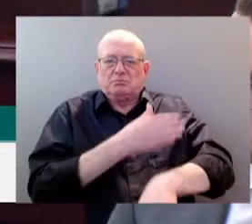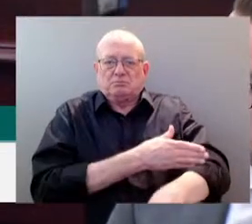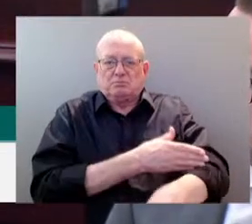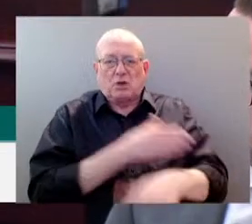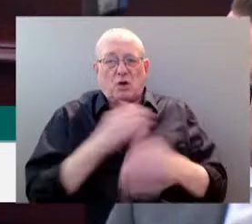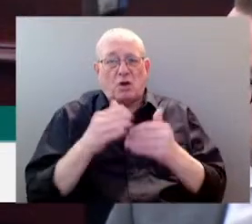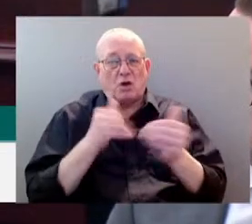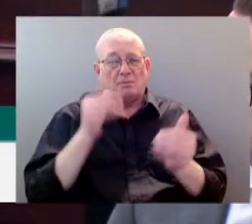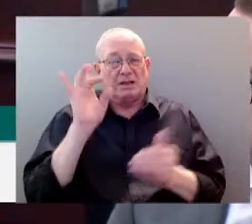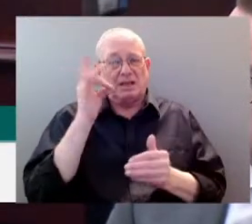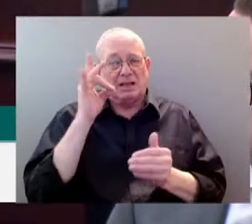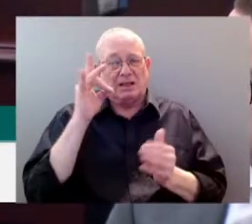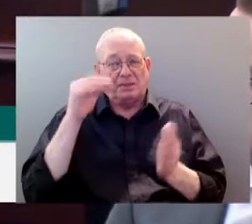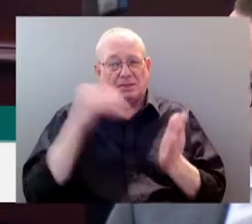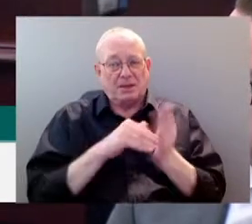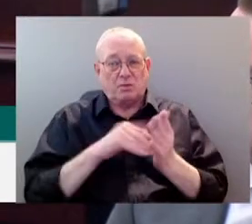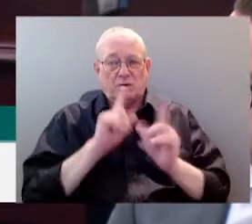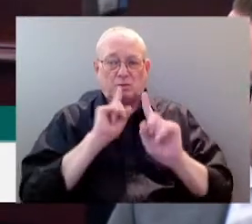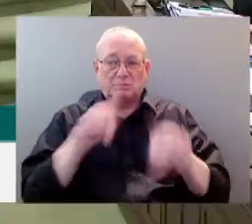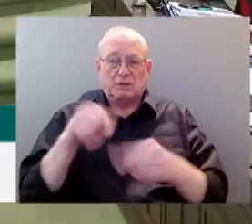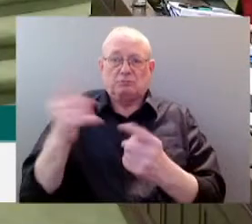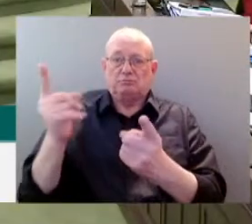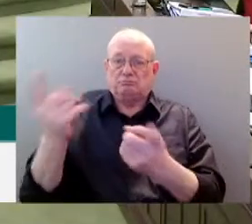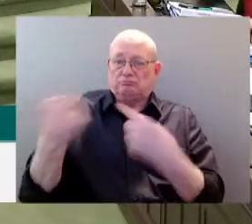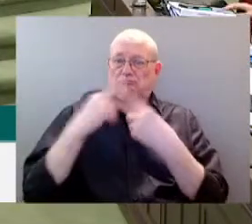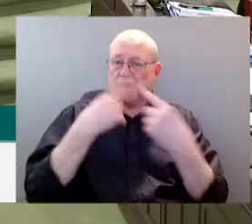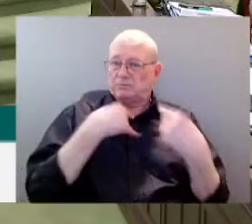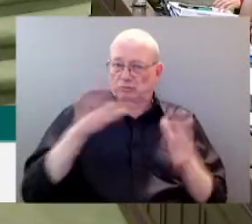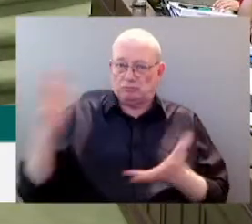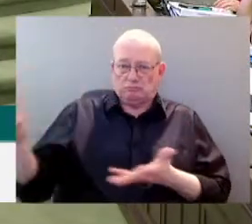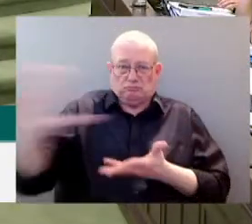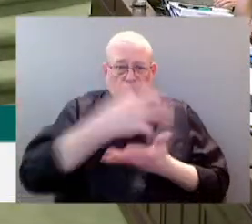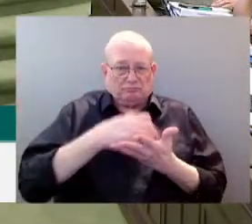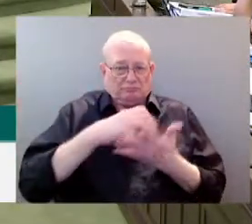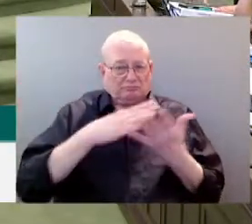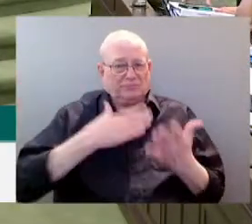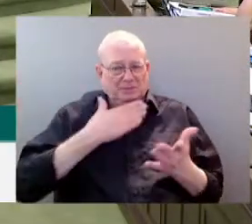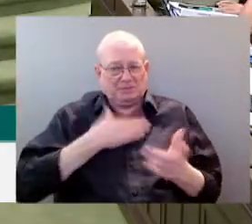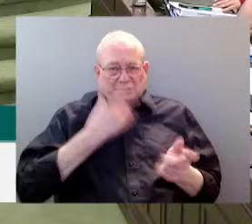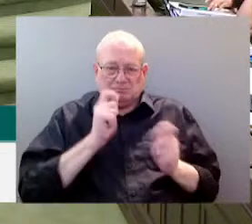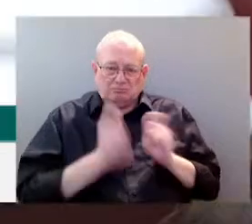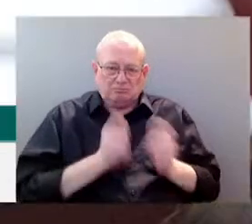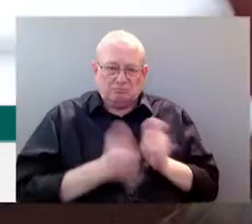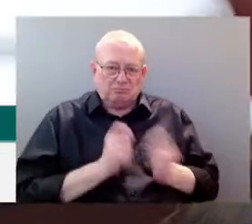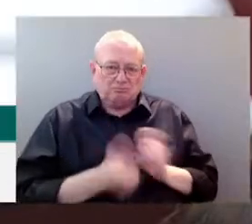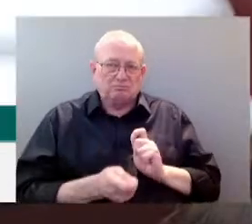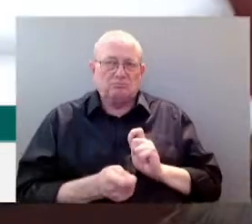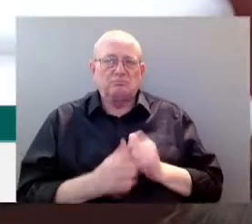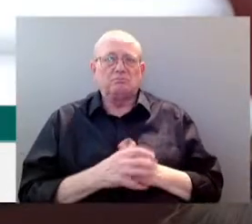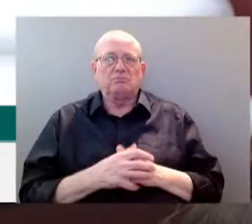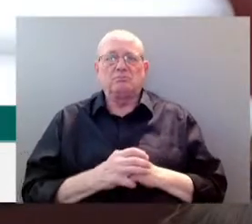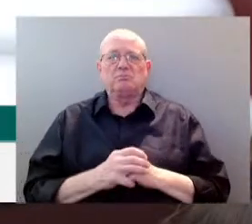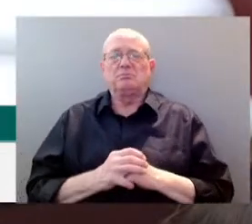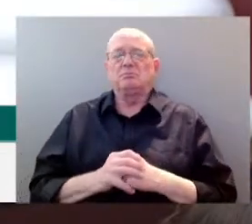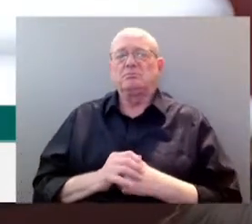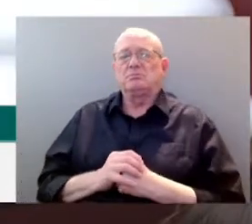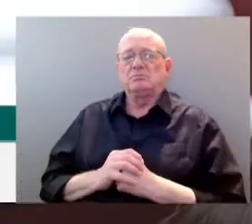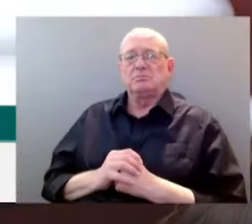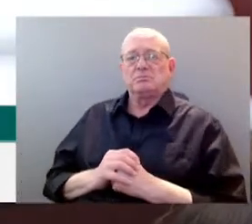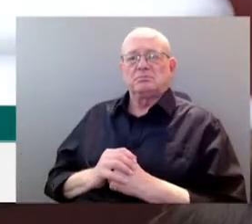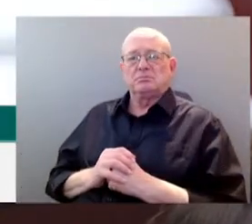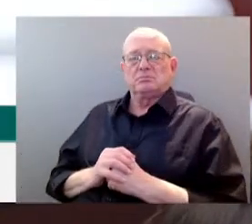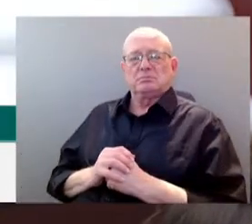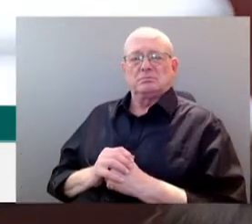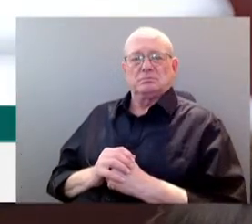receive robust feedback to strengthen the curriculum The Honorable member for Calgary bettington given that the